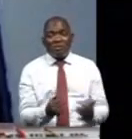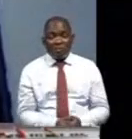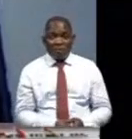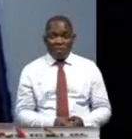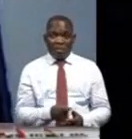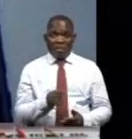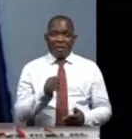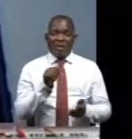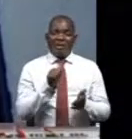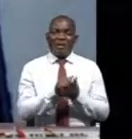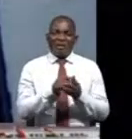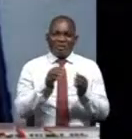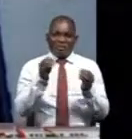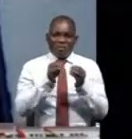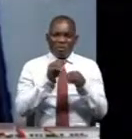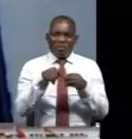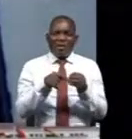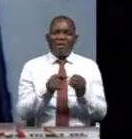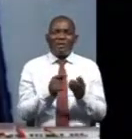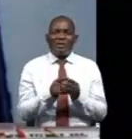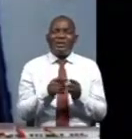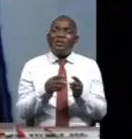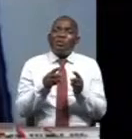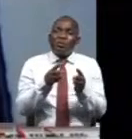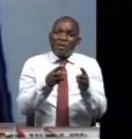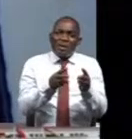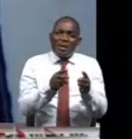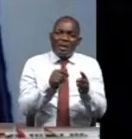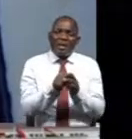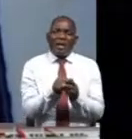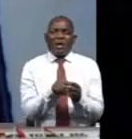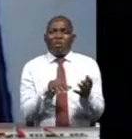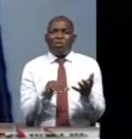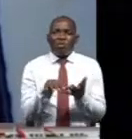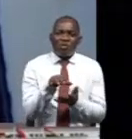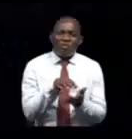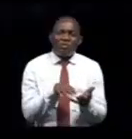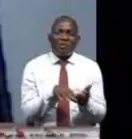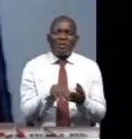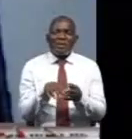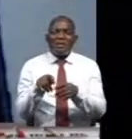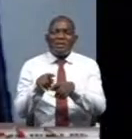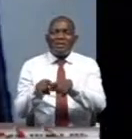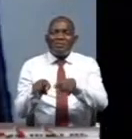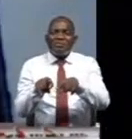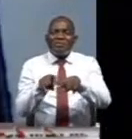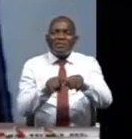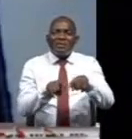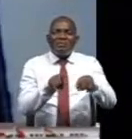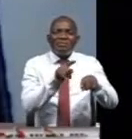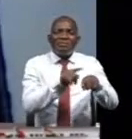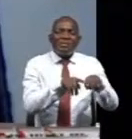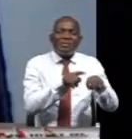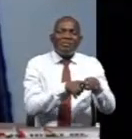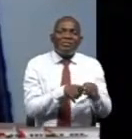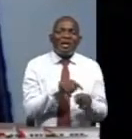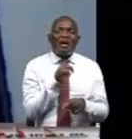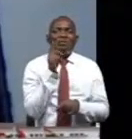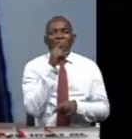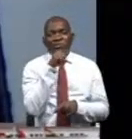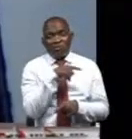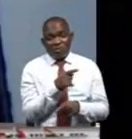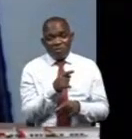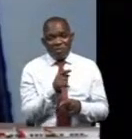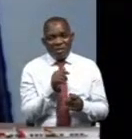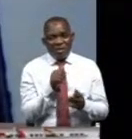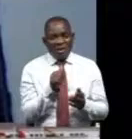It has more to do with a trend of anomalies, several anomalies. And we were seeking